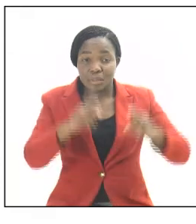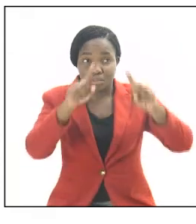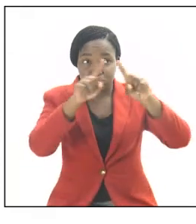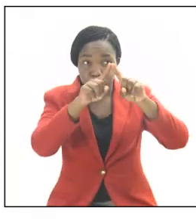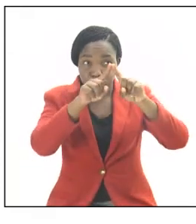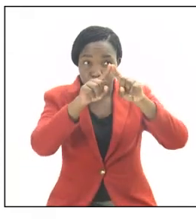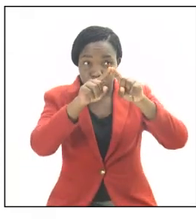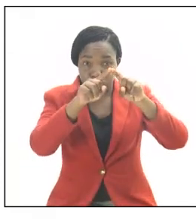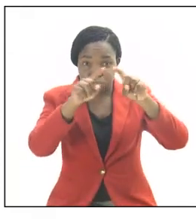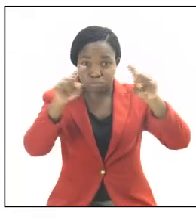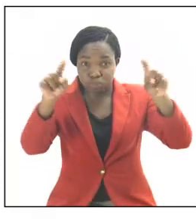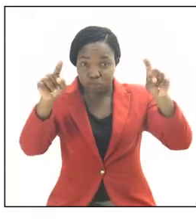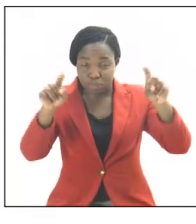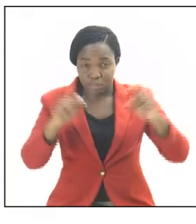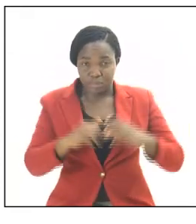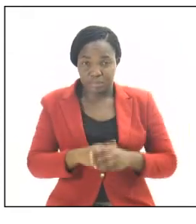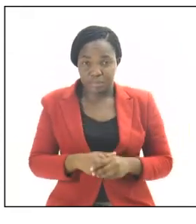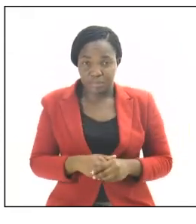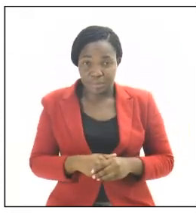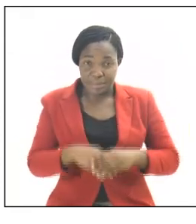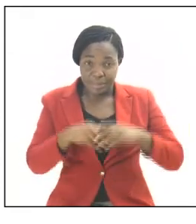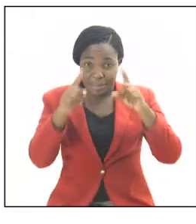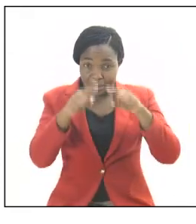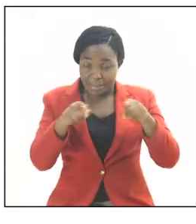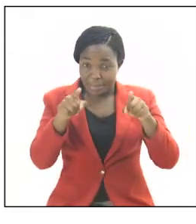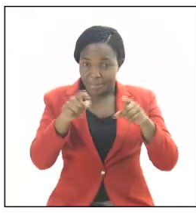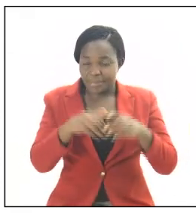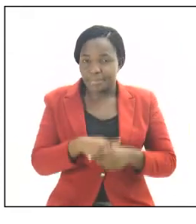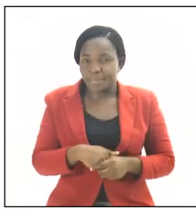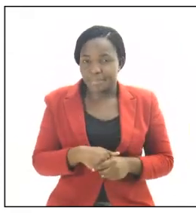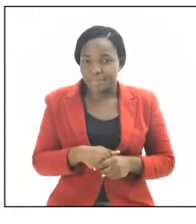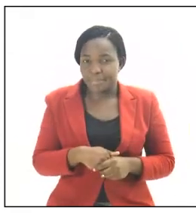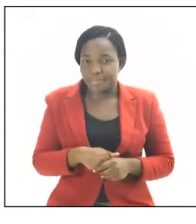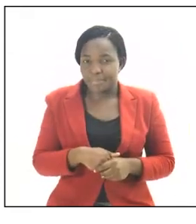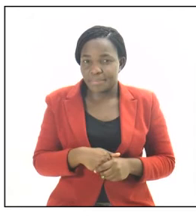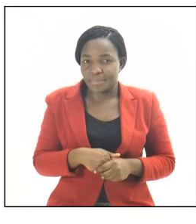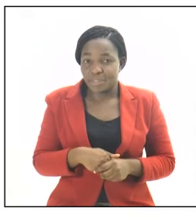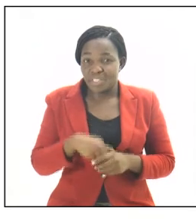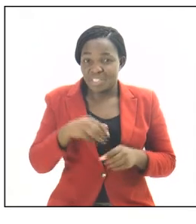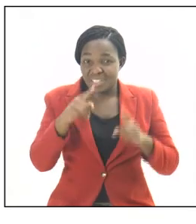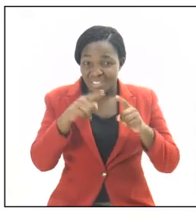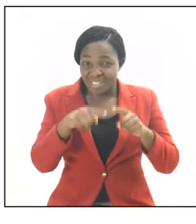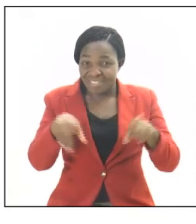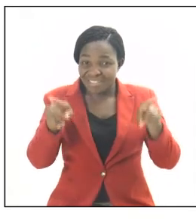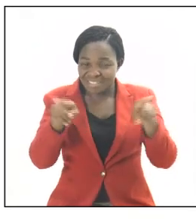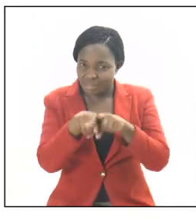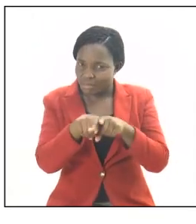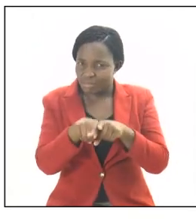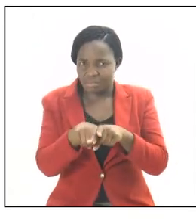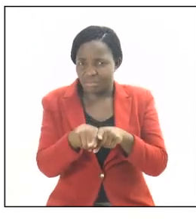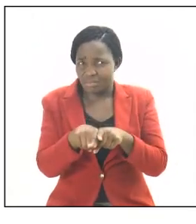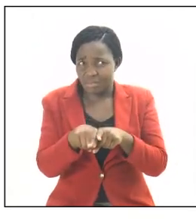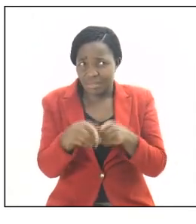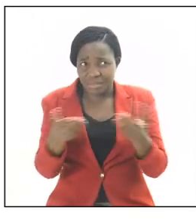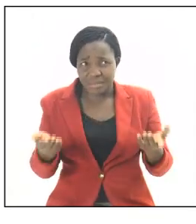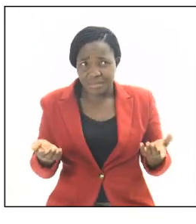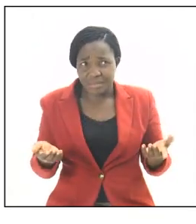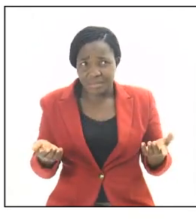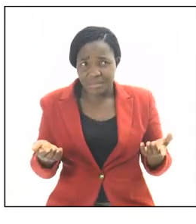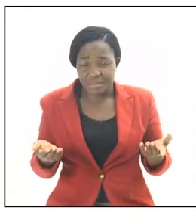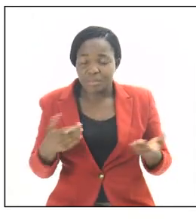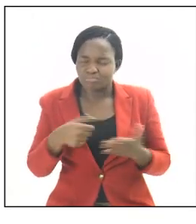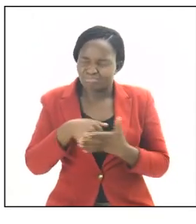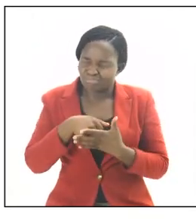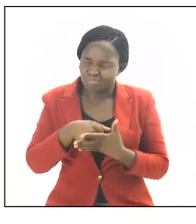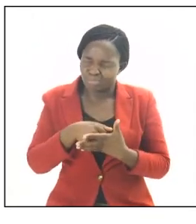of the circle's diameter of running that way. But the diameter is the same in any direction, isn't it? Let's try